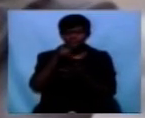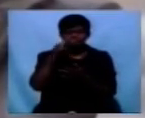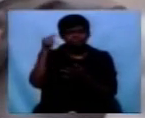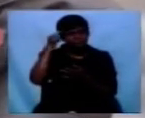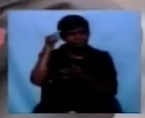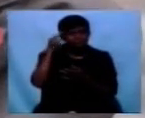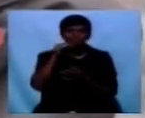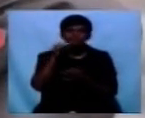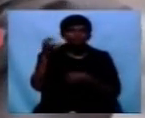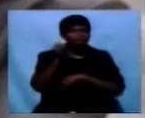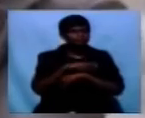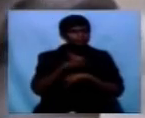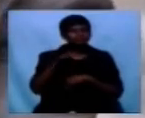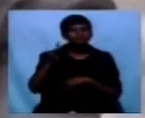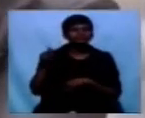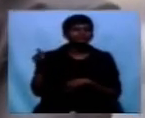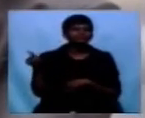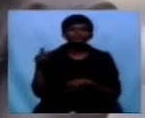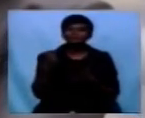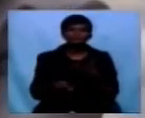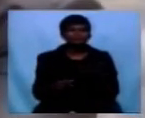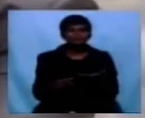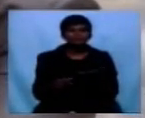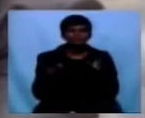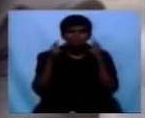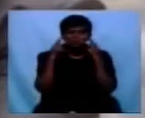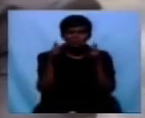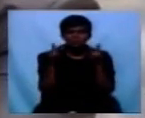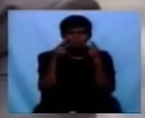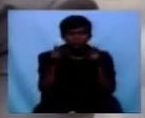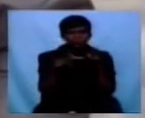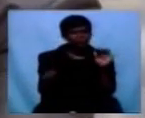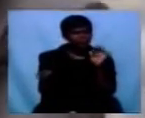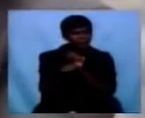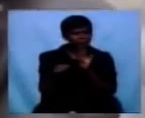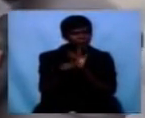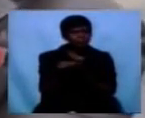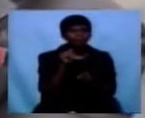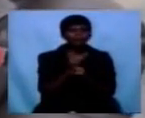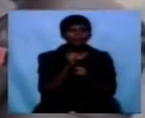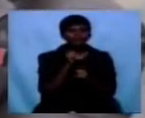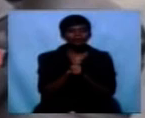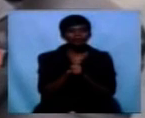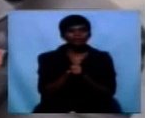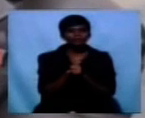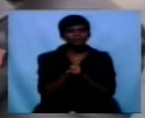not invest, we must go PPP. What is PPP? It's public-private partnership.